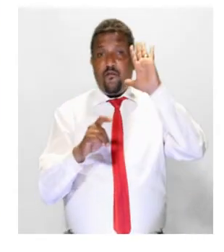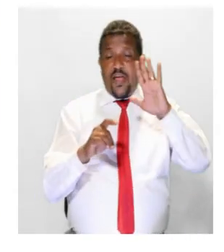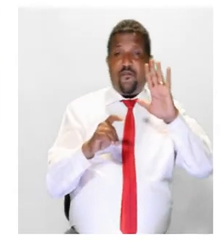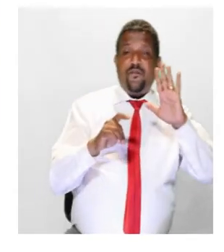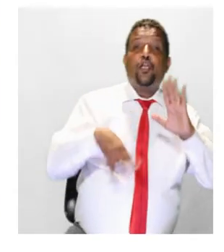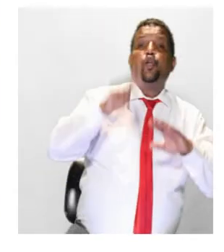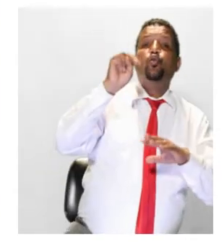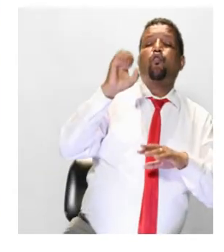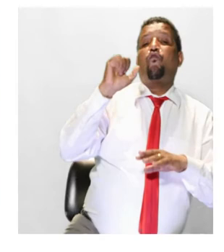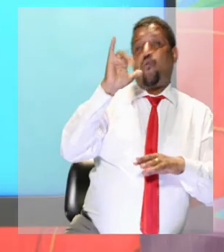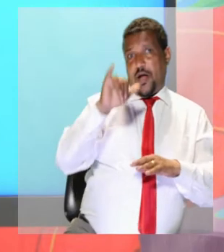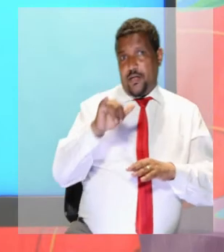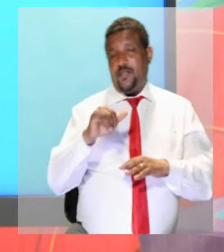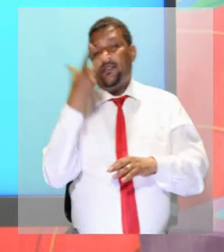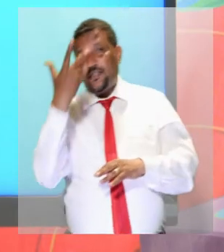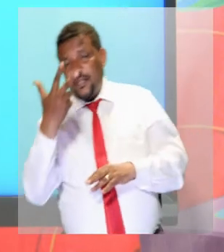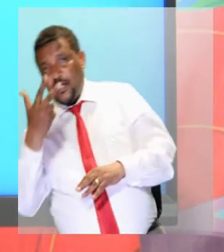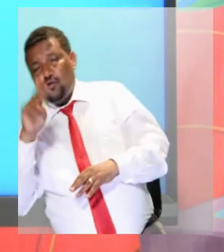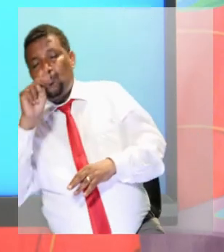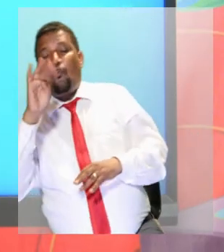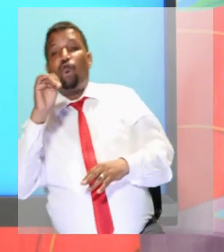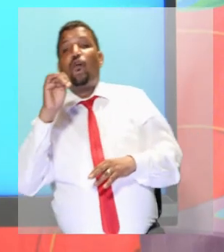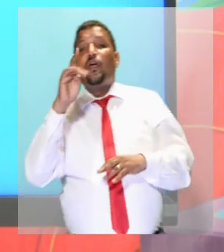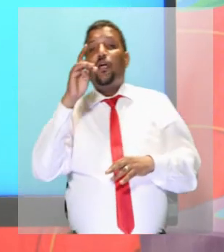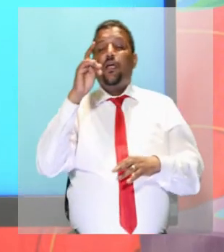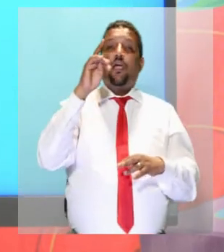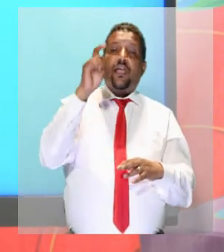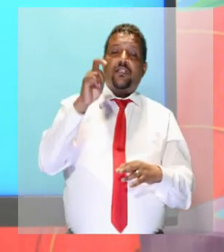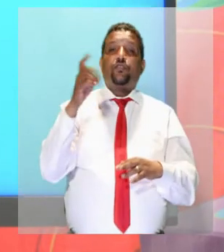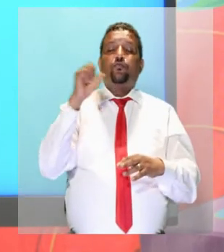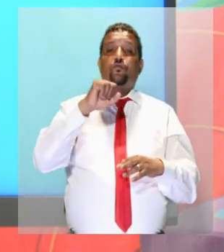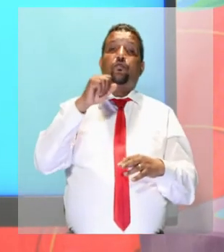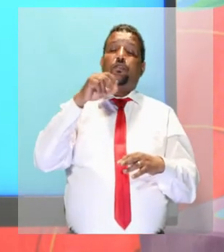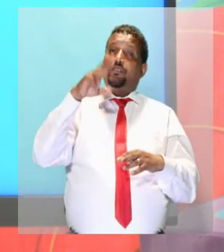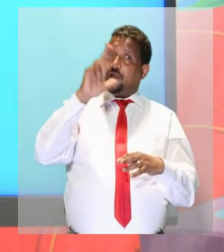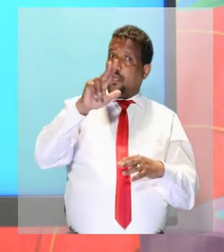units of y, then the marginal rate of substitution will be,